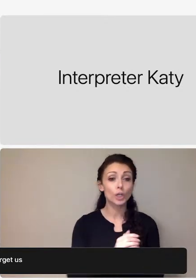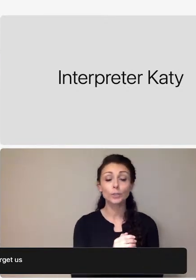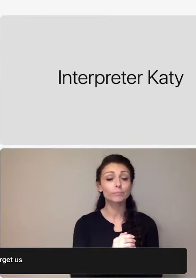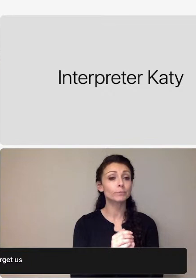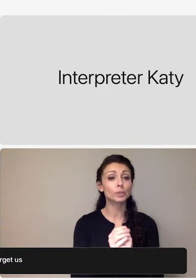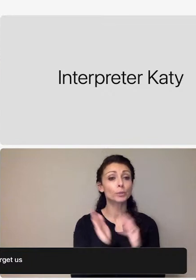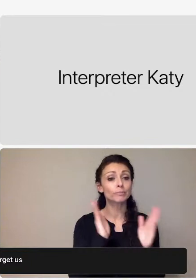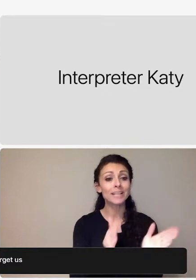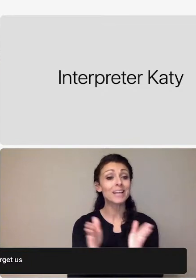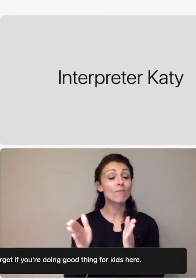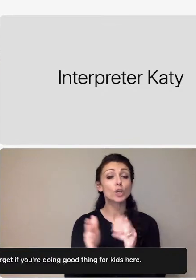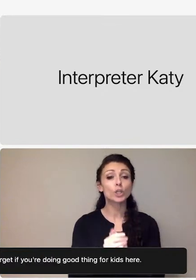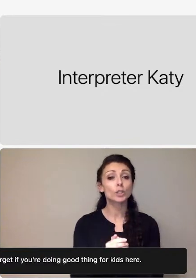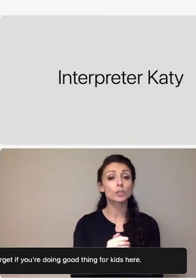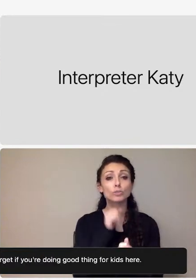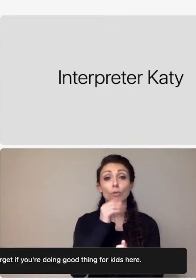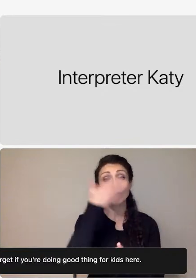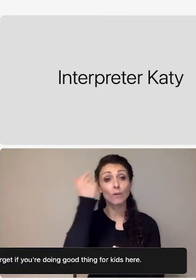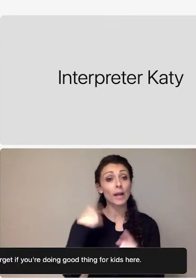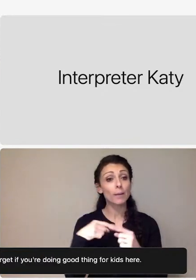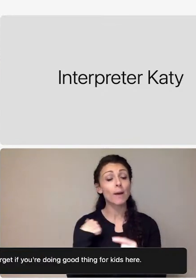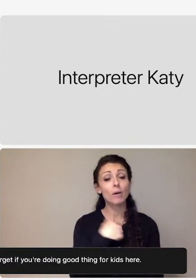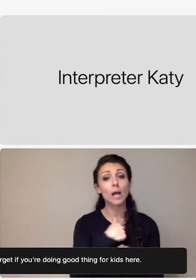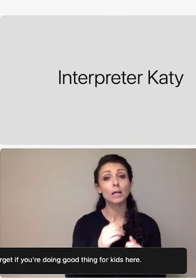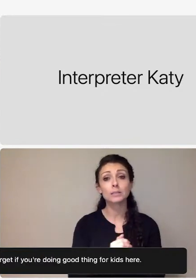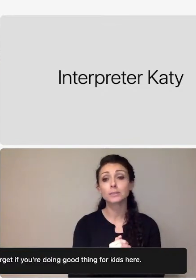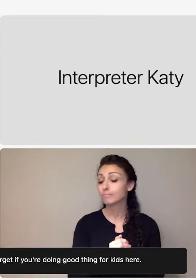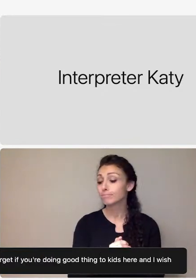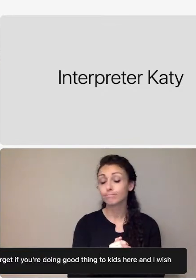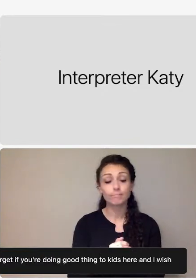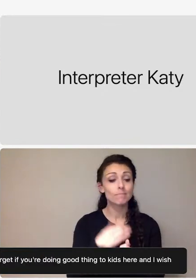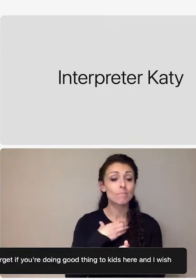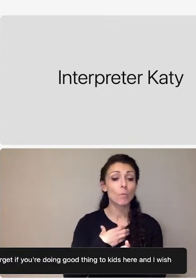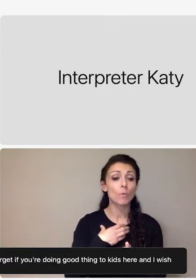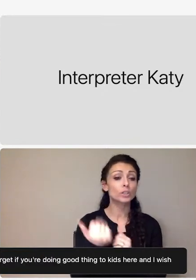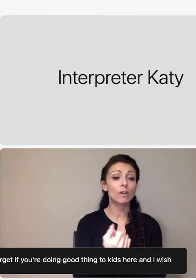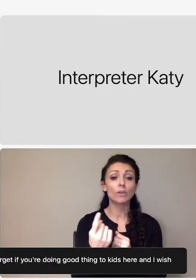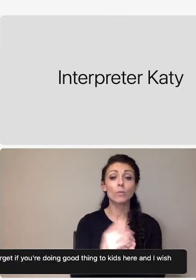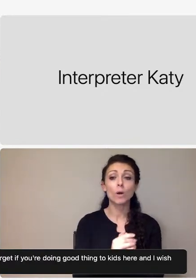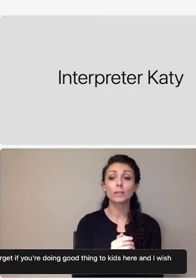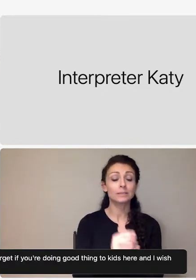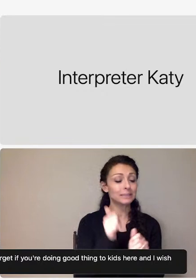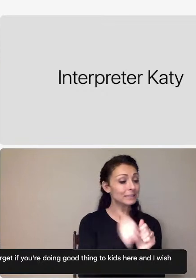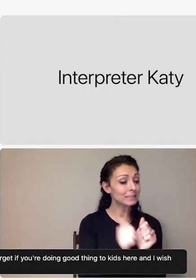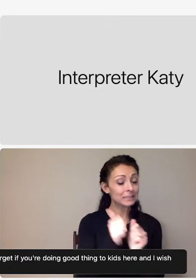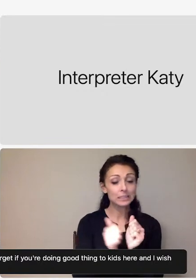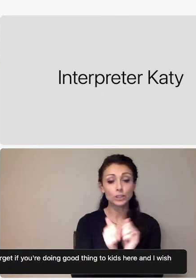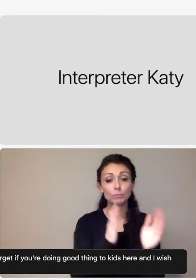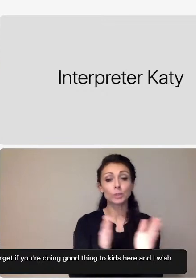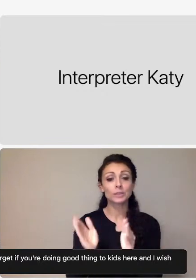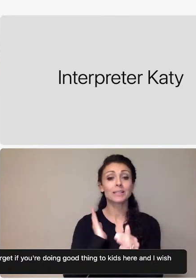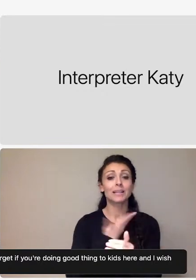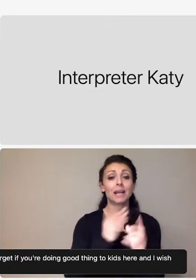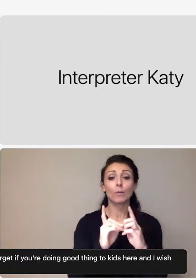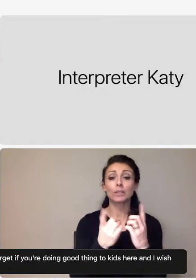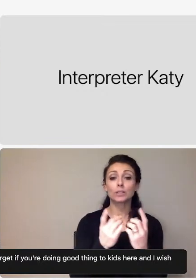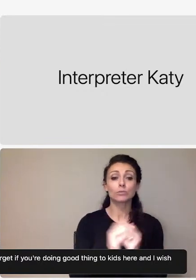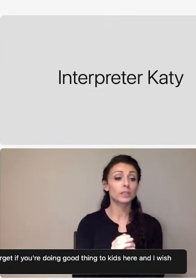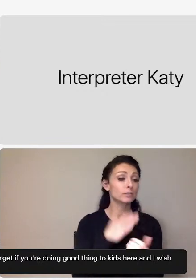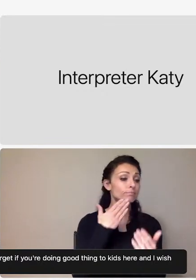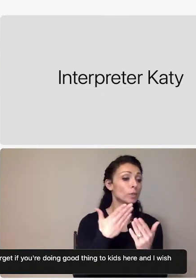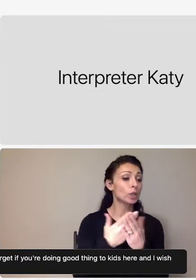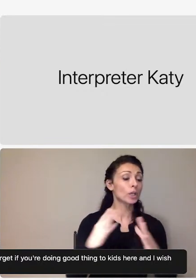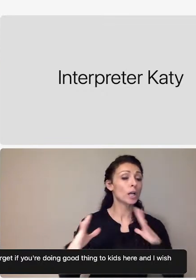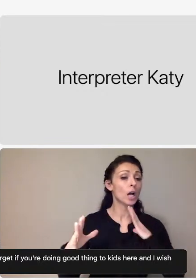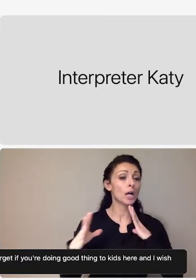here and um i wish every single person in our district um a holiday season